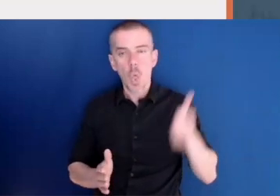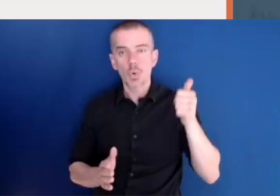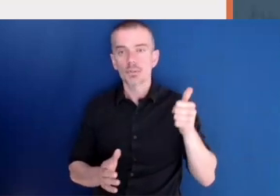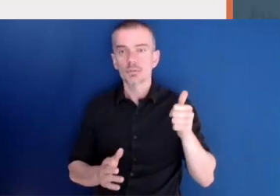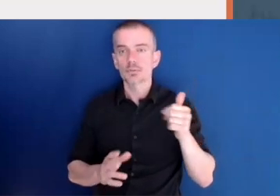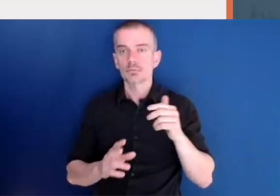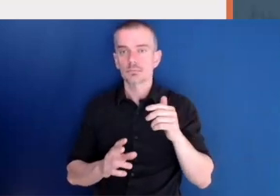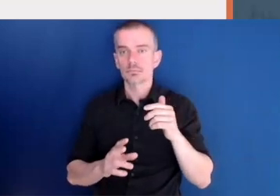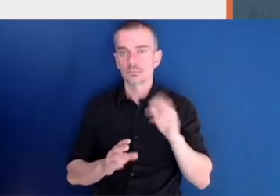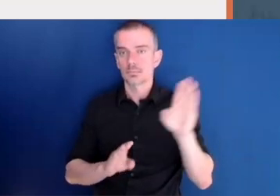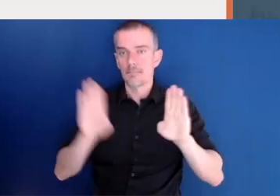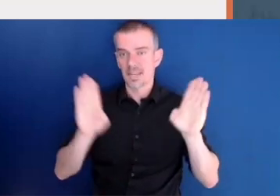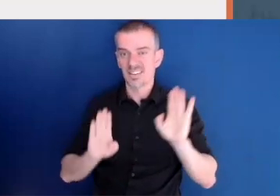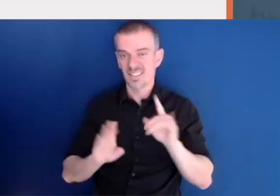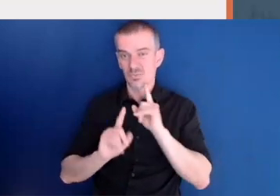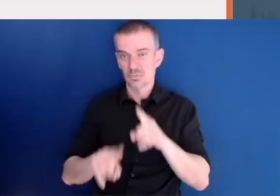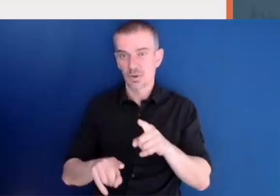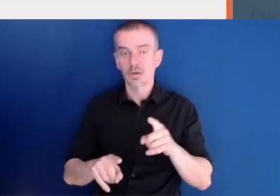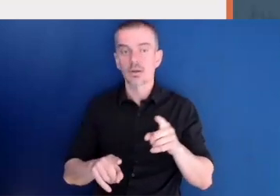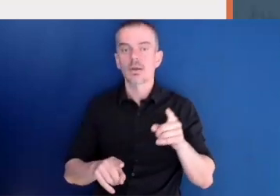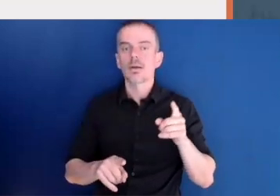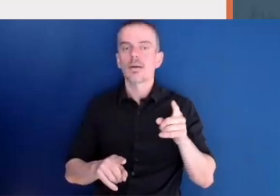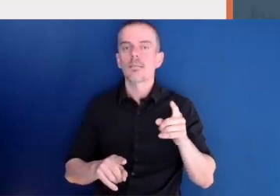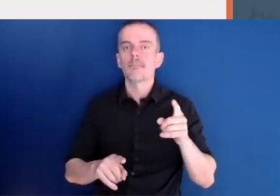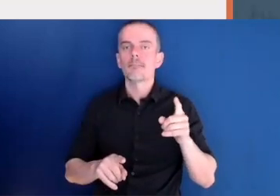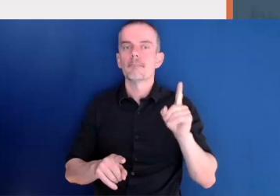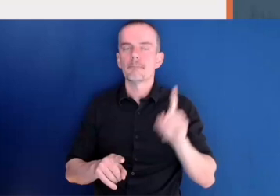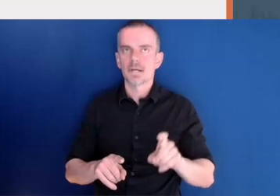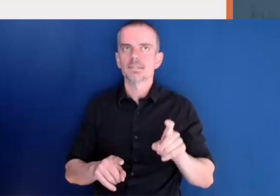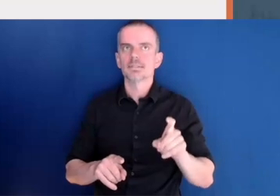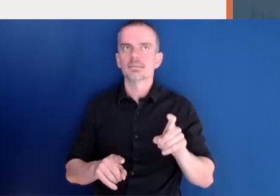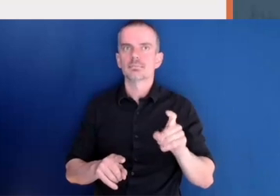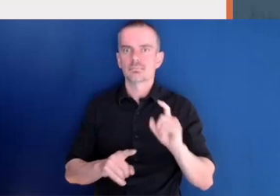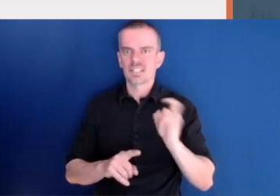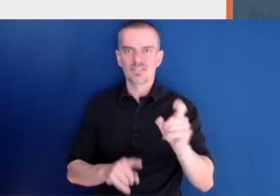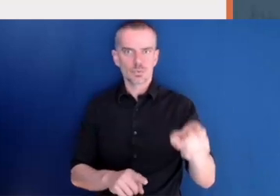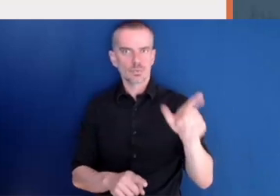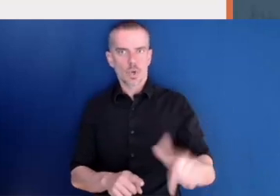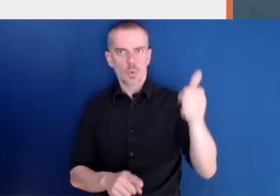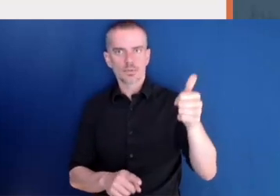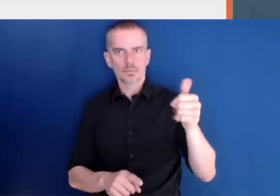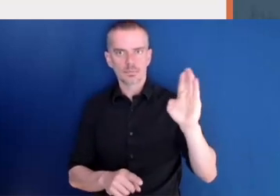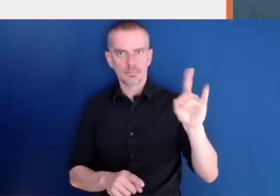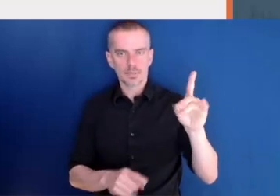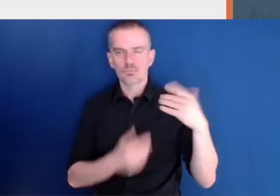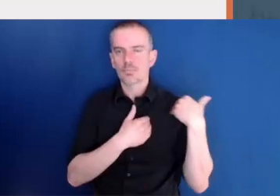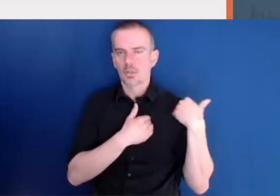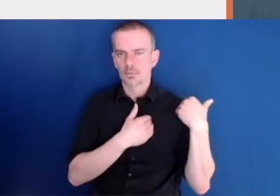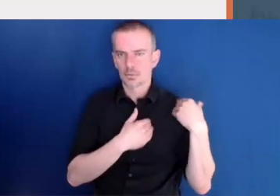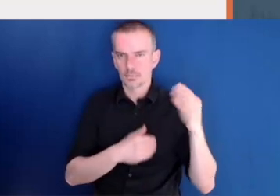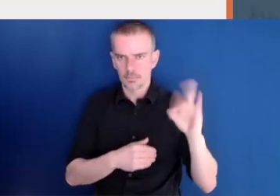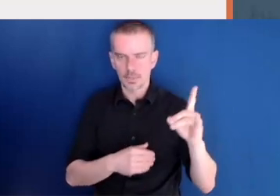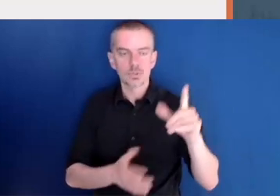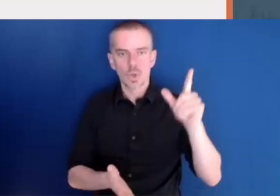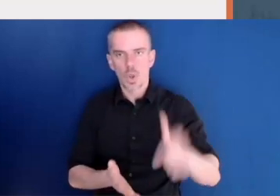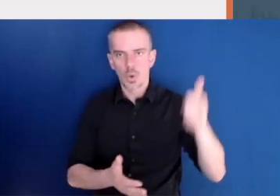responsive bid, and the bidder has to be responsible bidder. So the lowest cost,